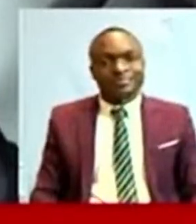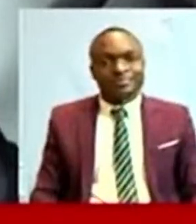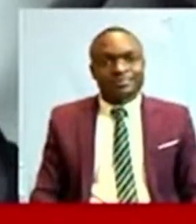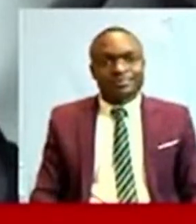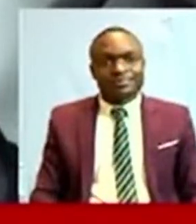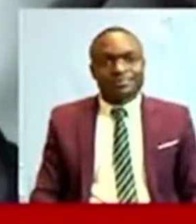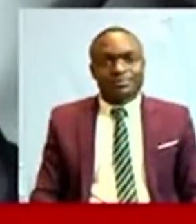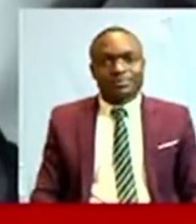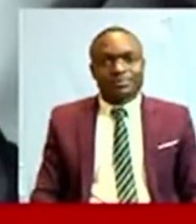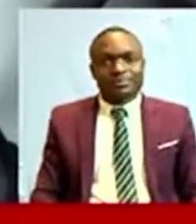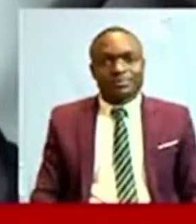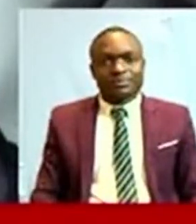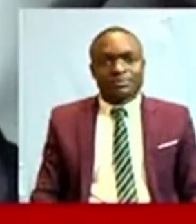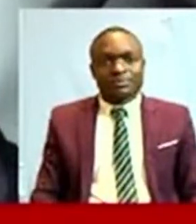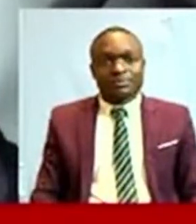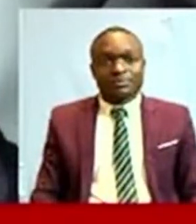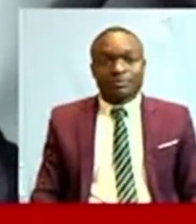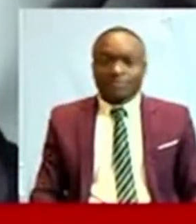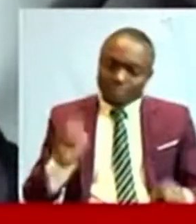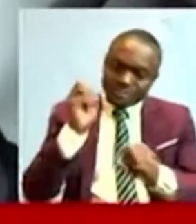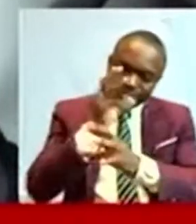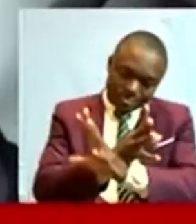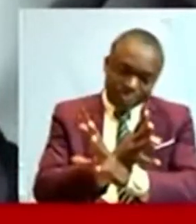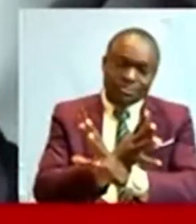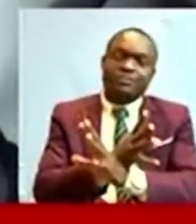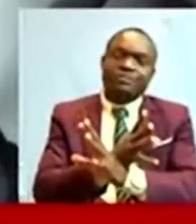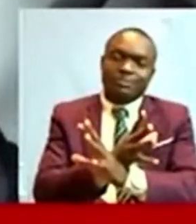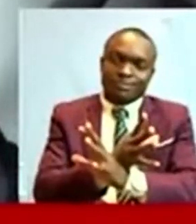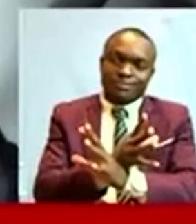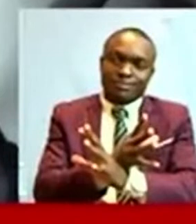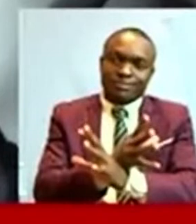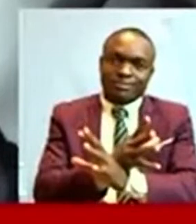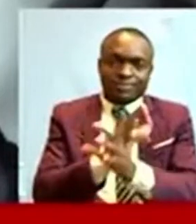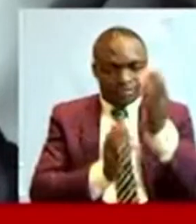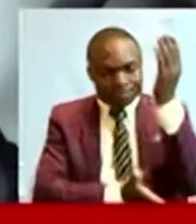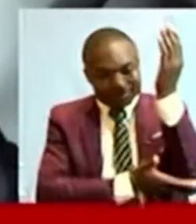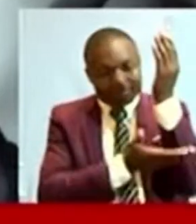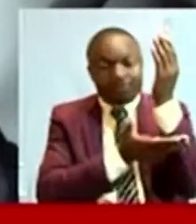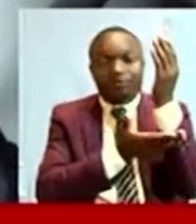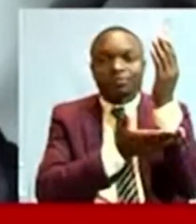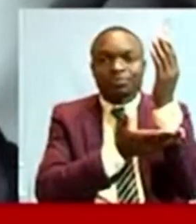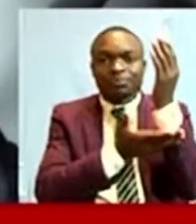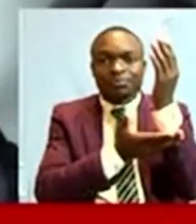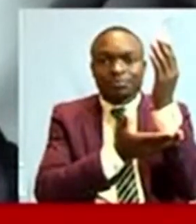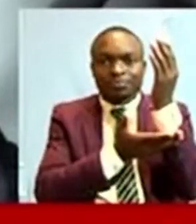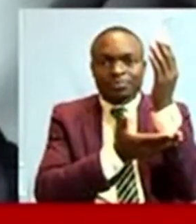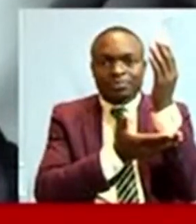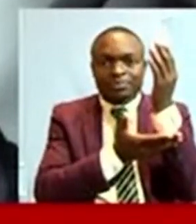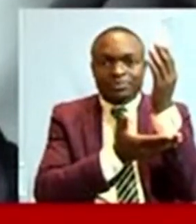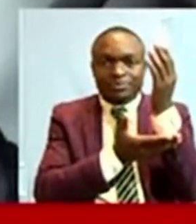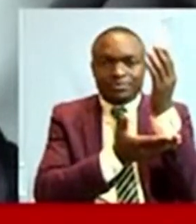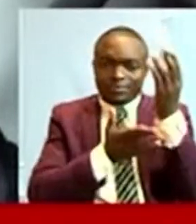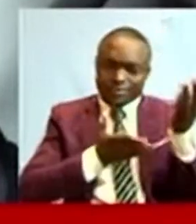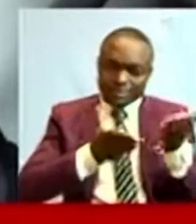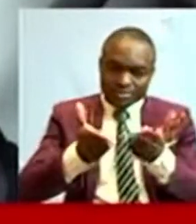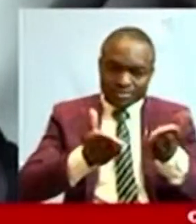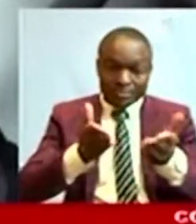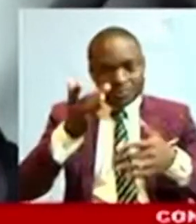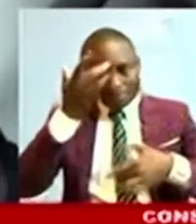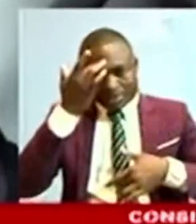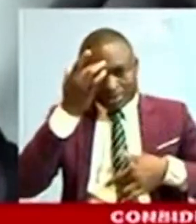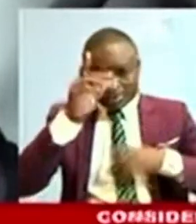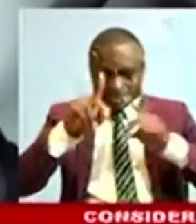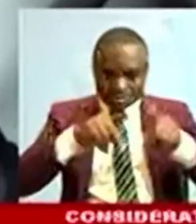and available for improved care of patients. I submit. Thank